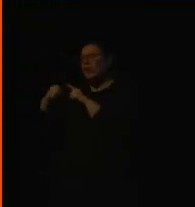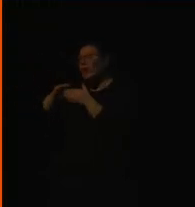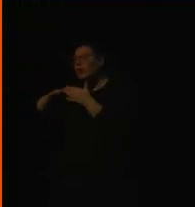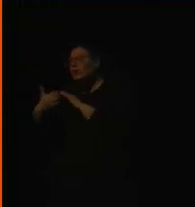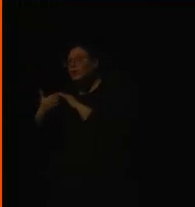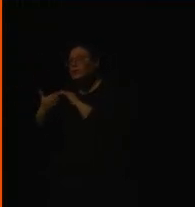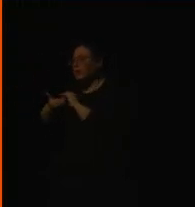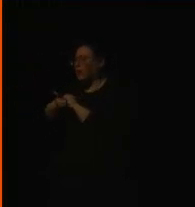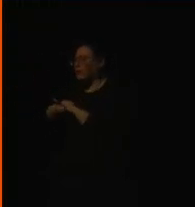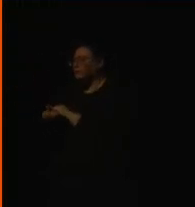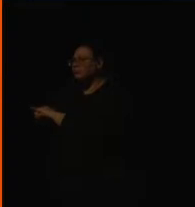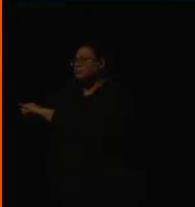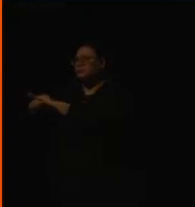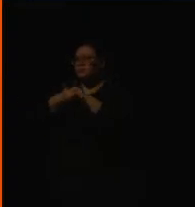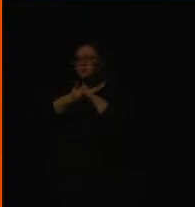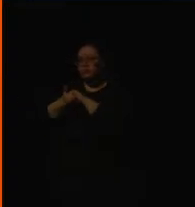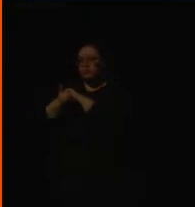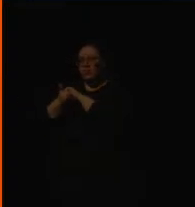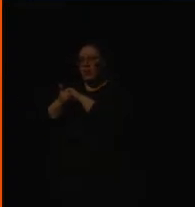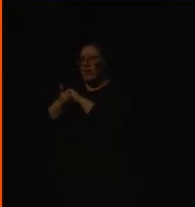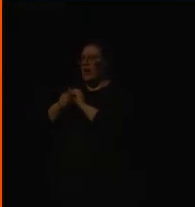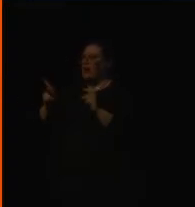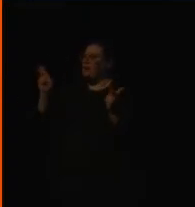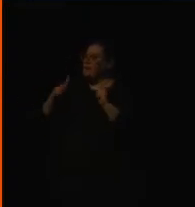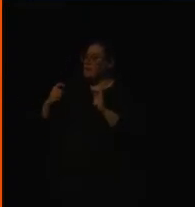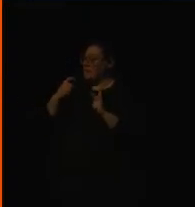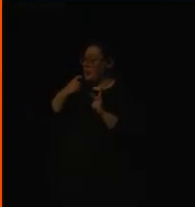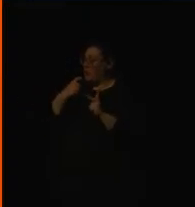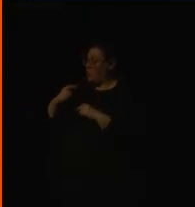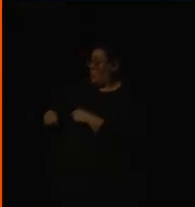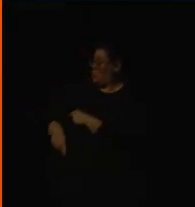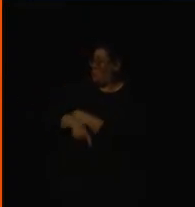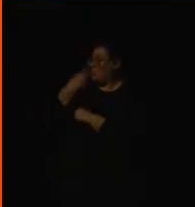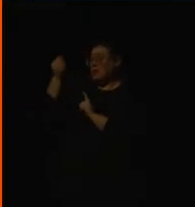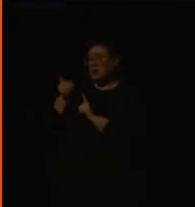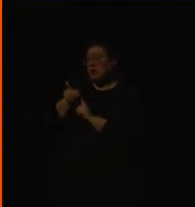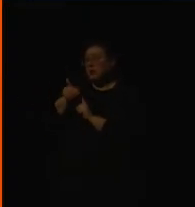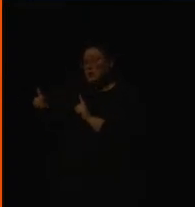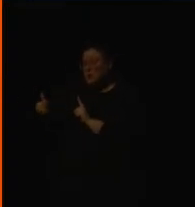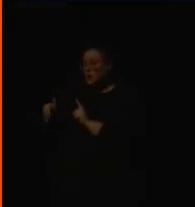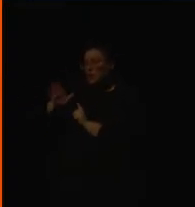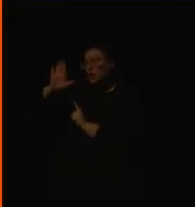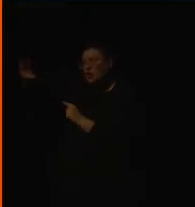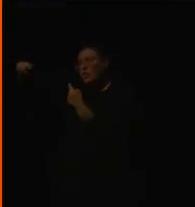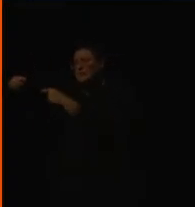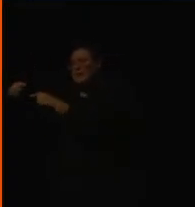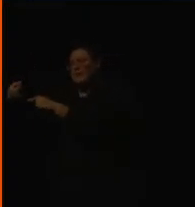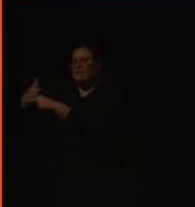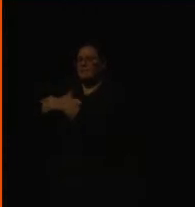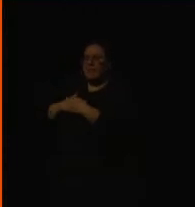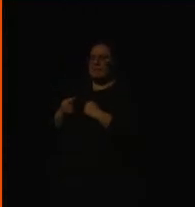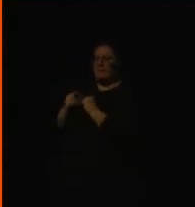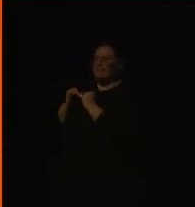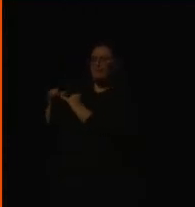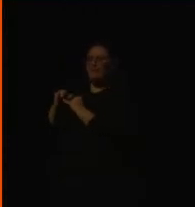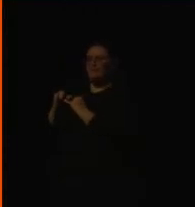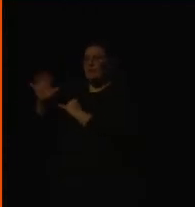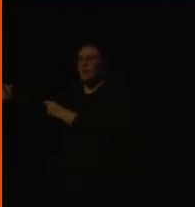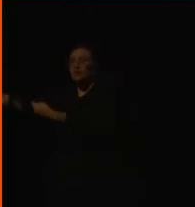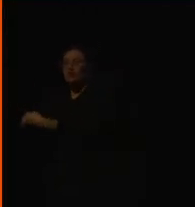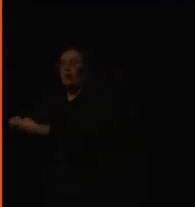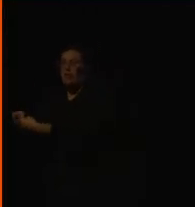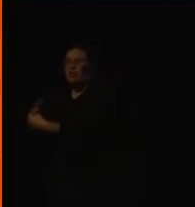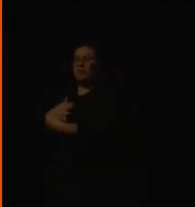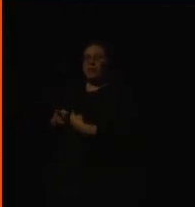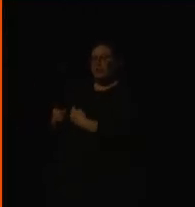solidarity, of people saying, from this day forward, your pain will be my pain. Your struggle will be my struggle.